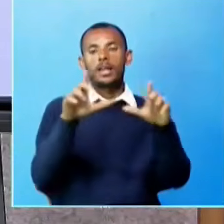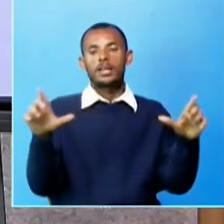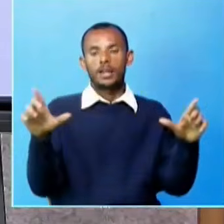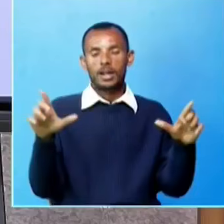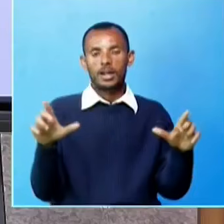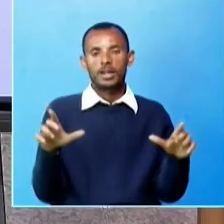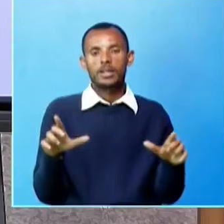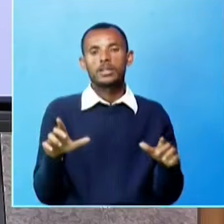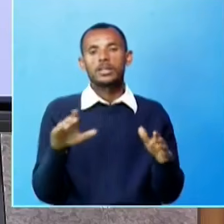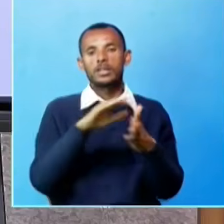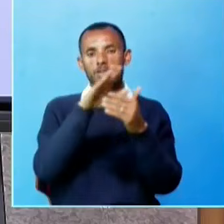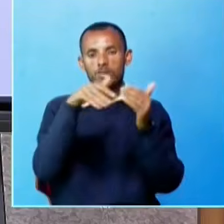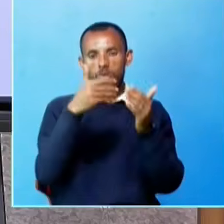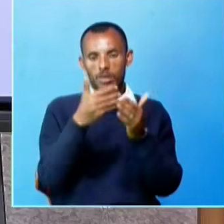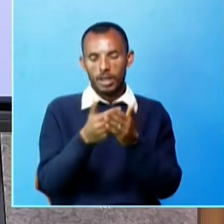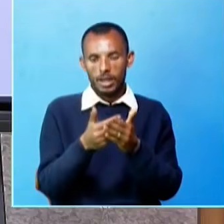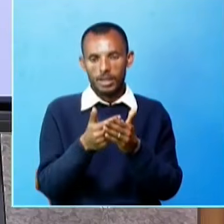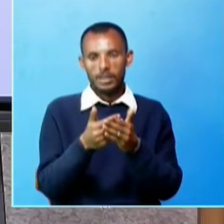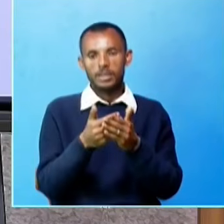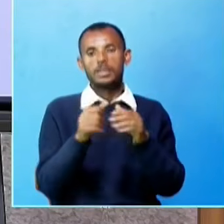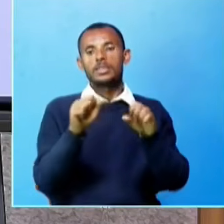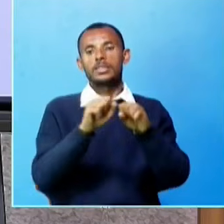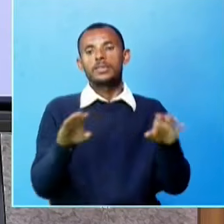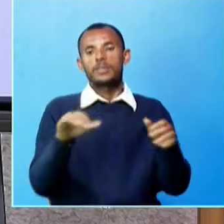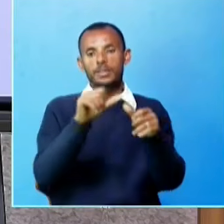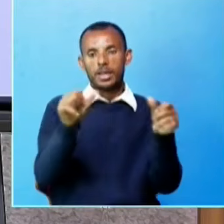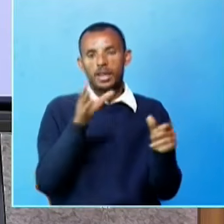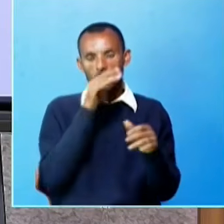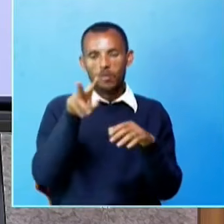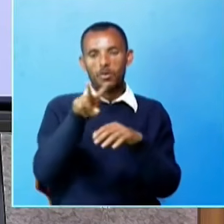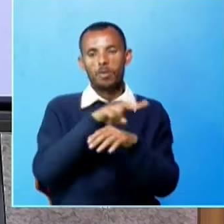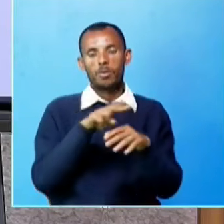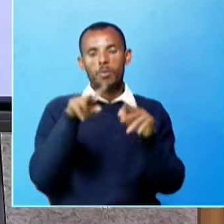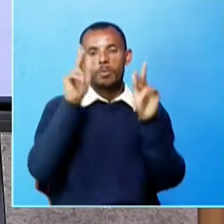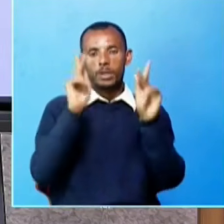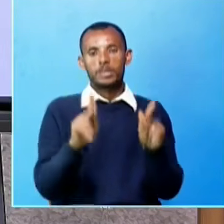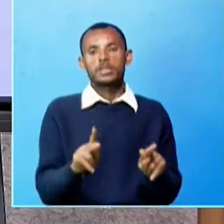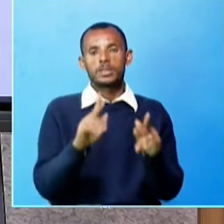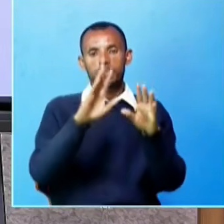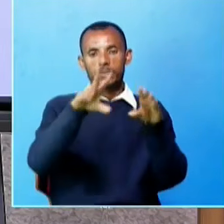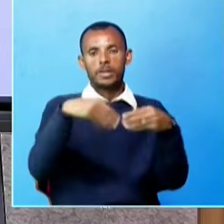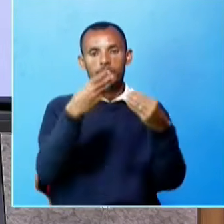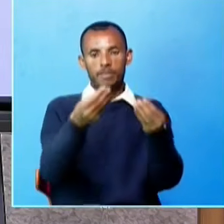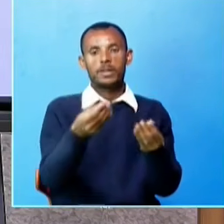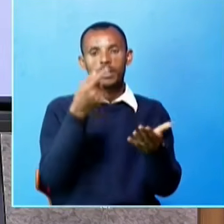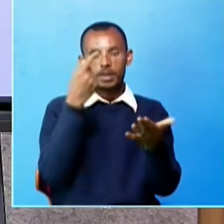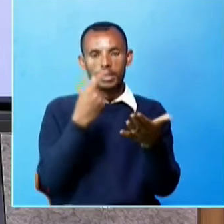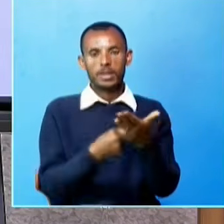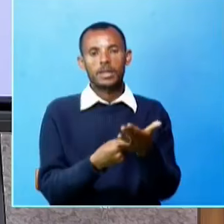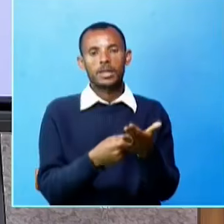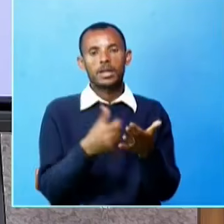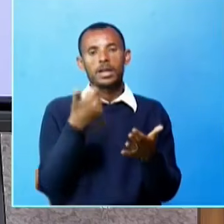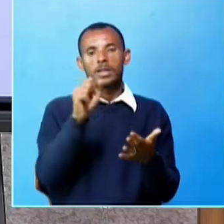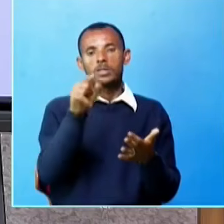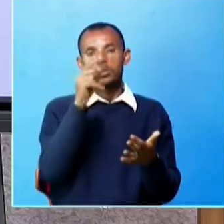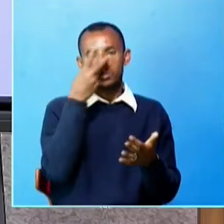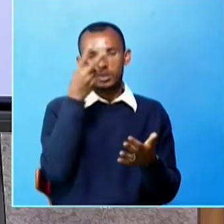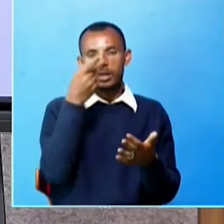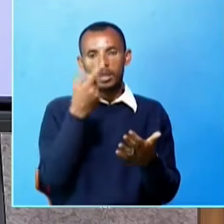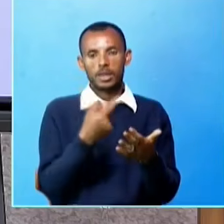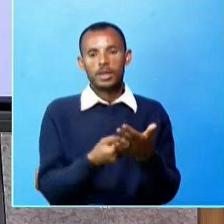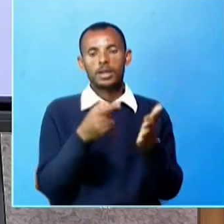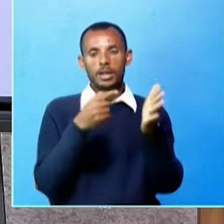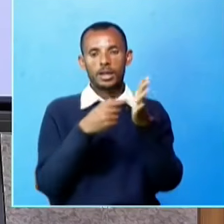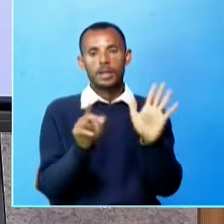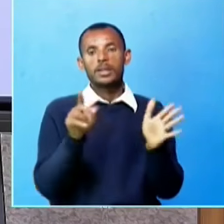the lateral total surface area and the volume of the prism given here. Okay, as you can see here,